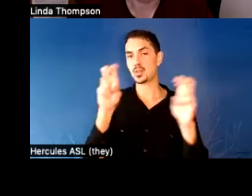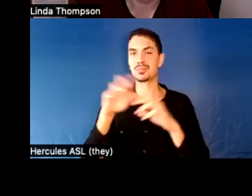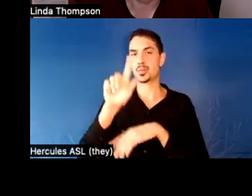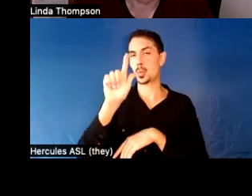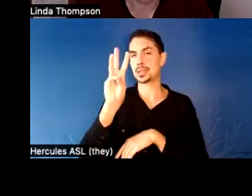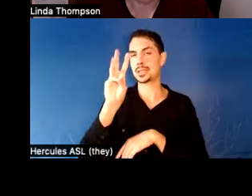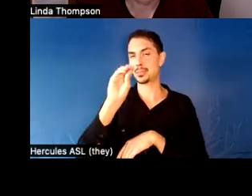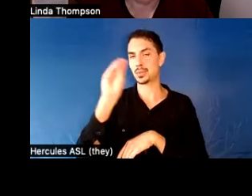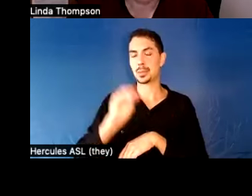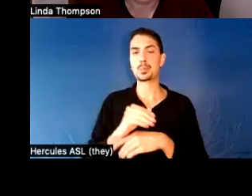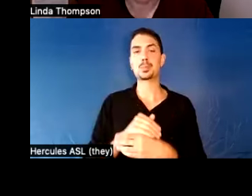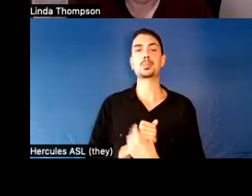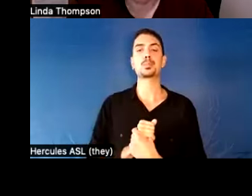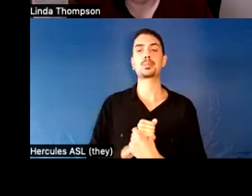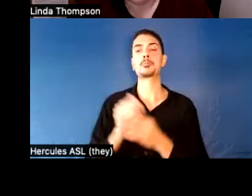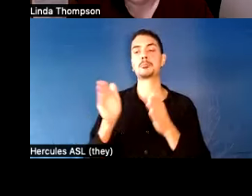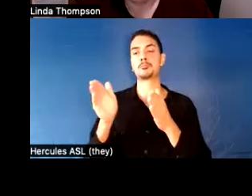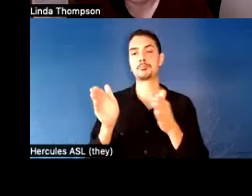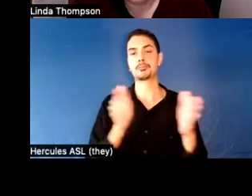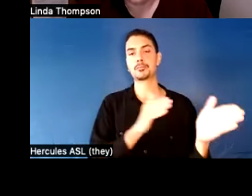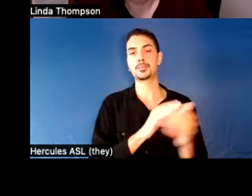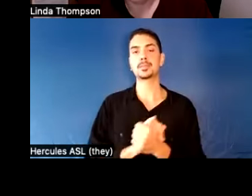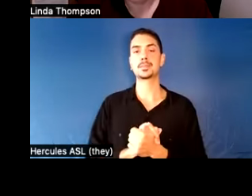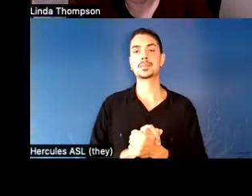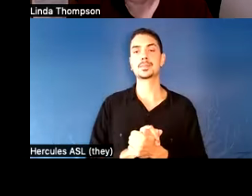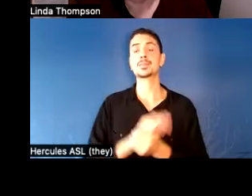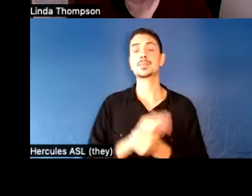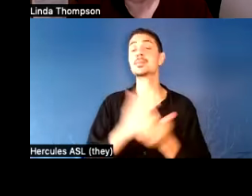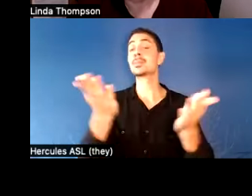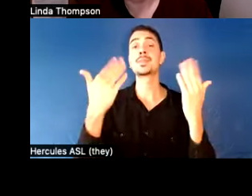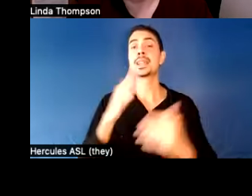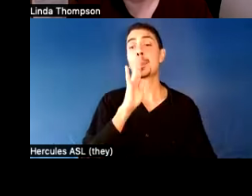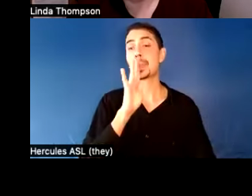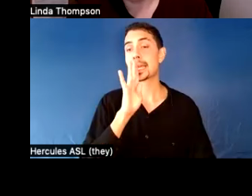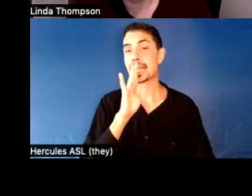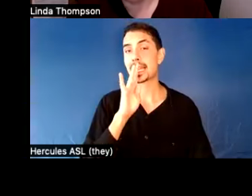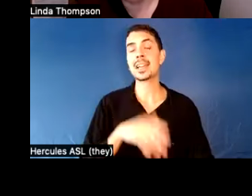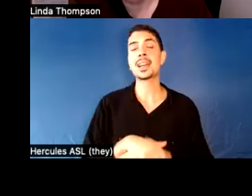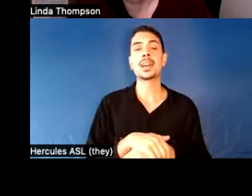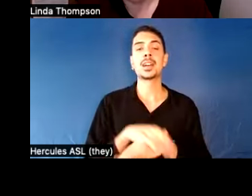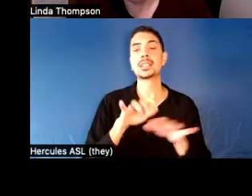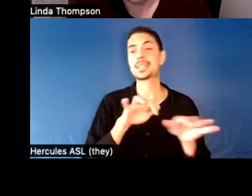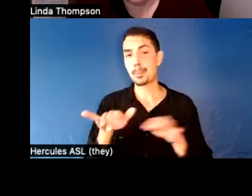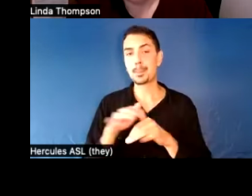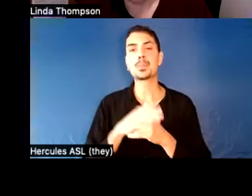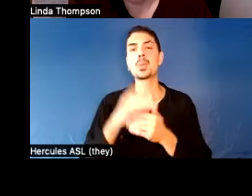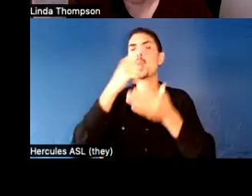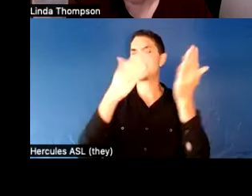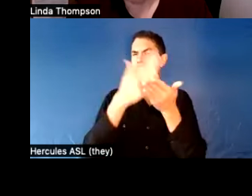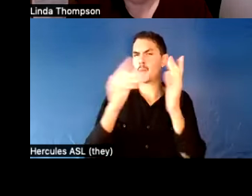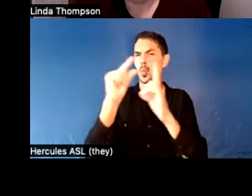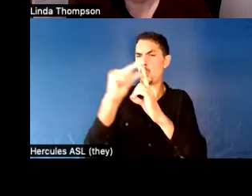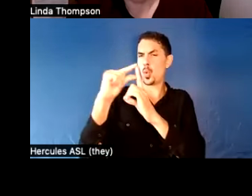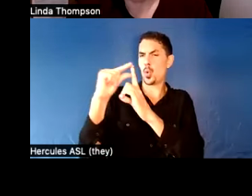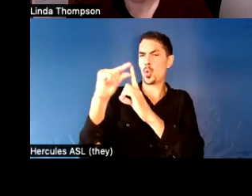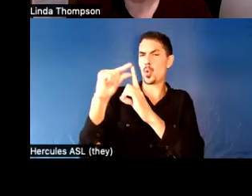So if you can say it out loud, just what are some of the words you have heard used to